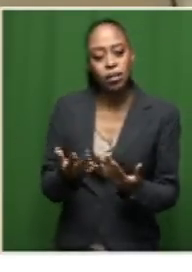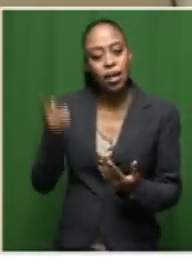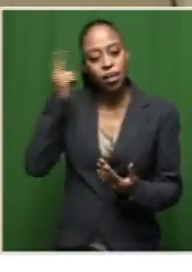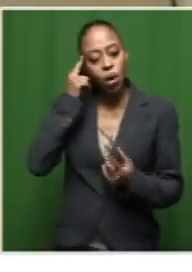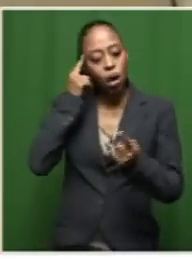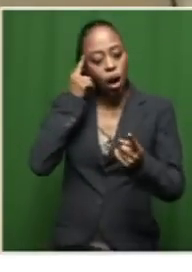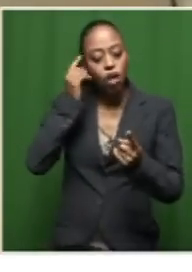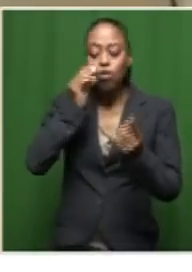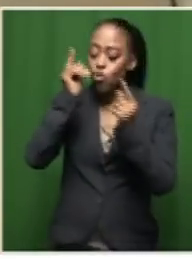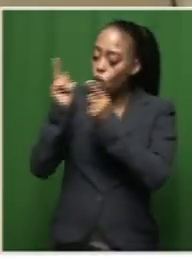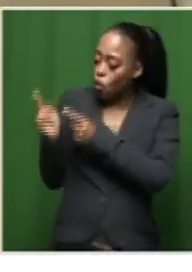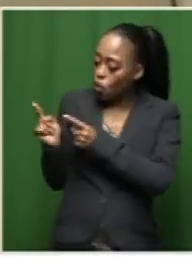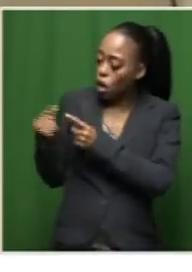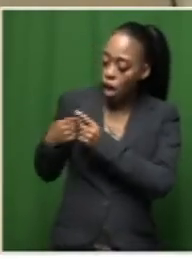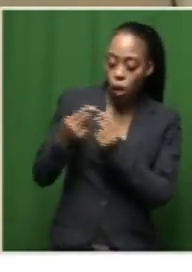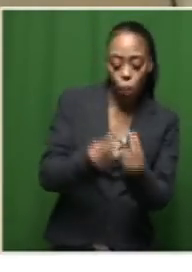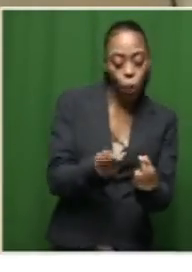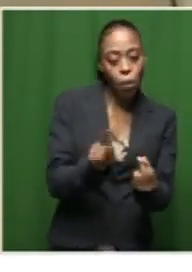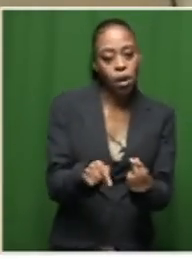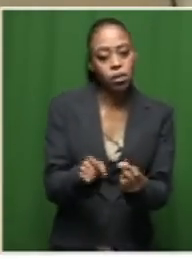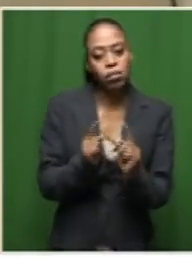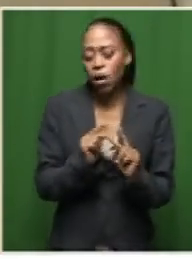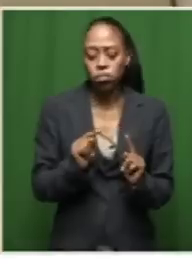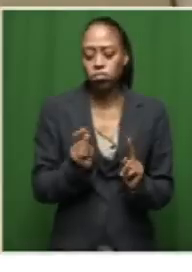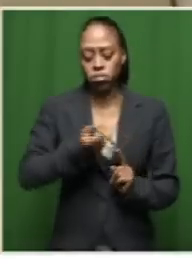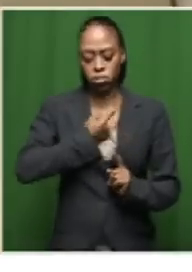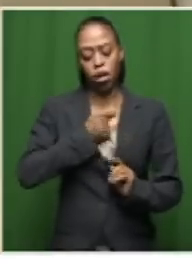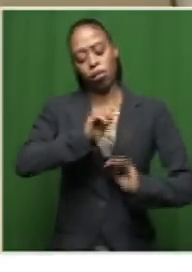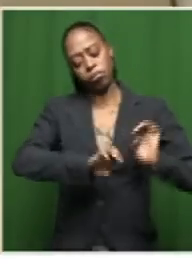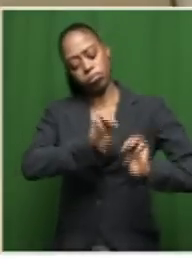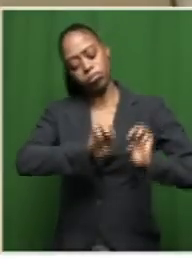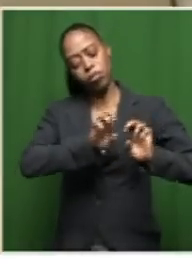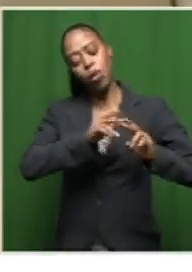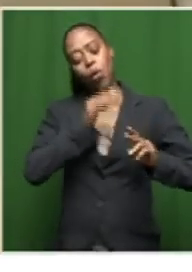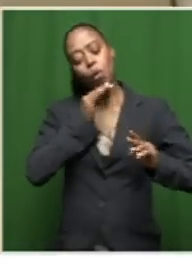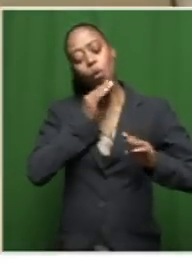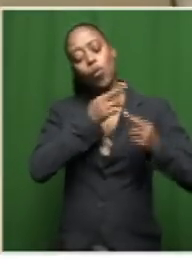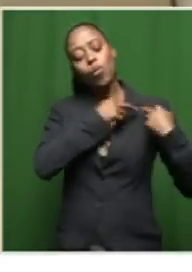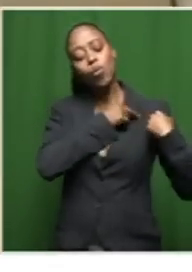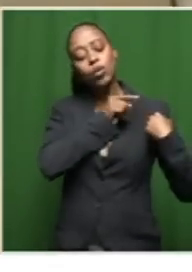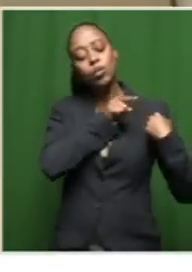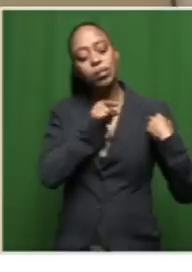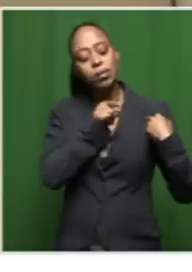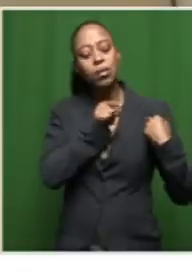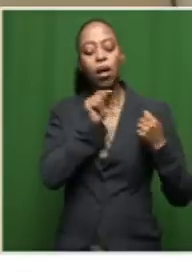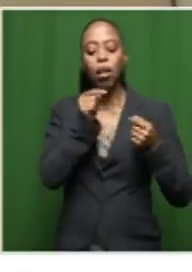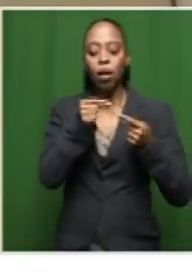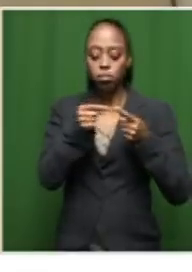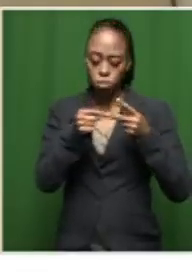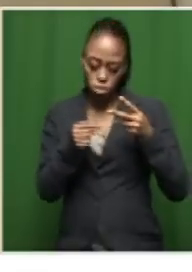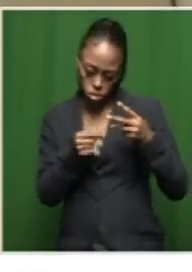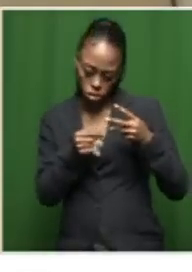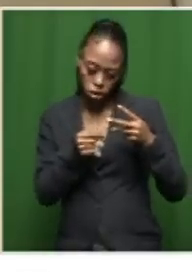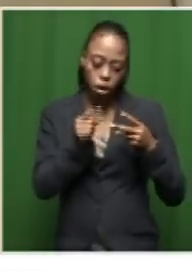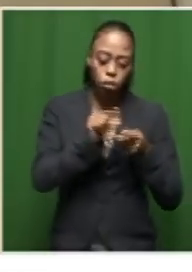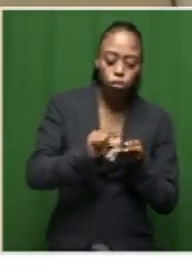that nomination when they are not bound by that. They have to look at who your dependents are and then allocate the death